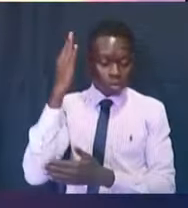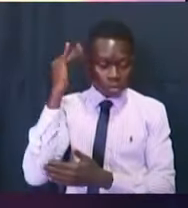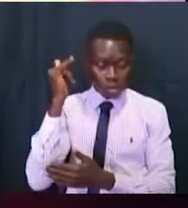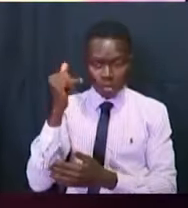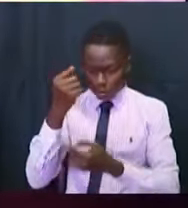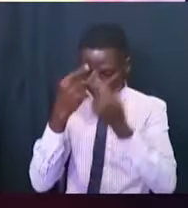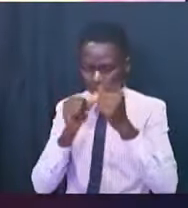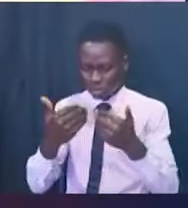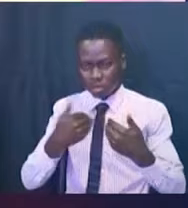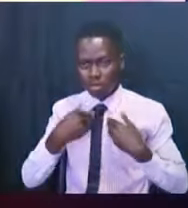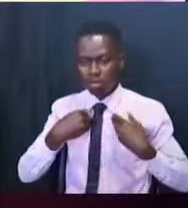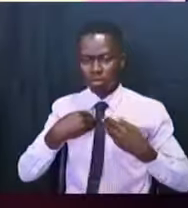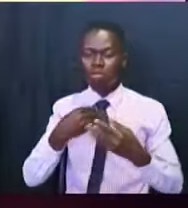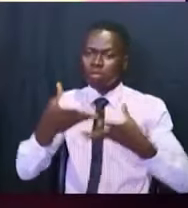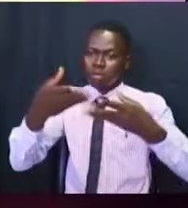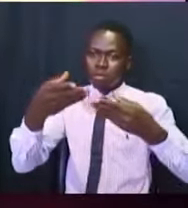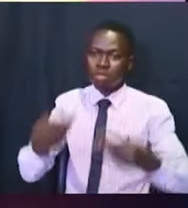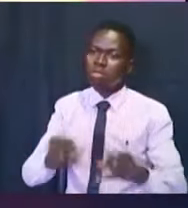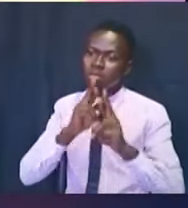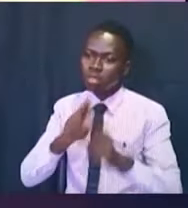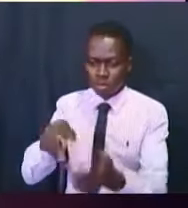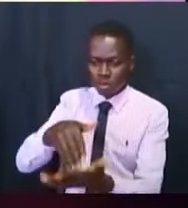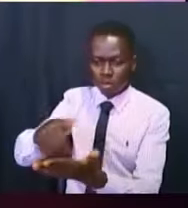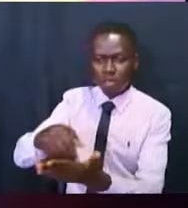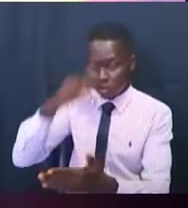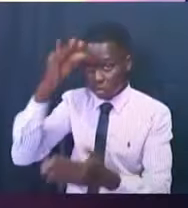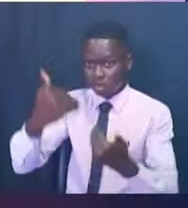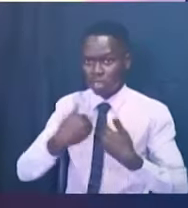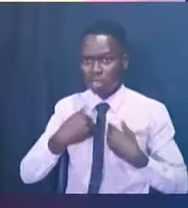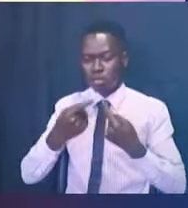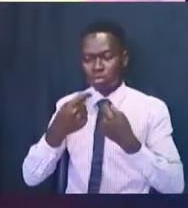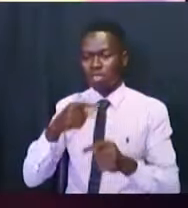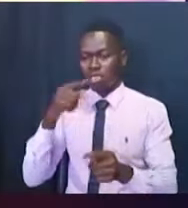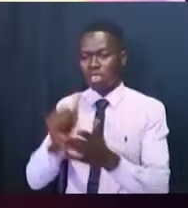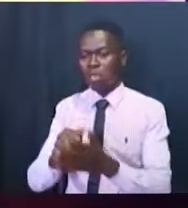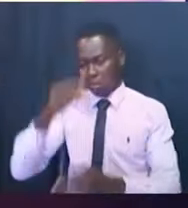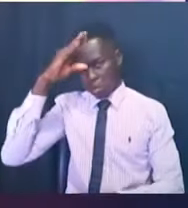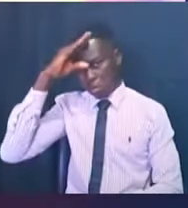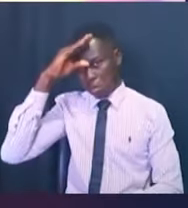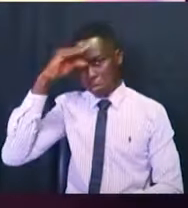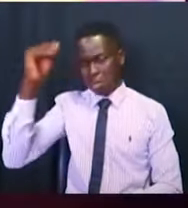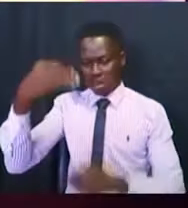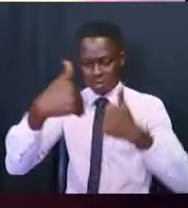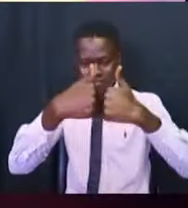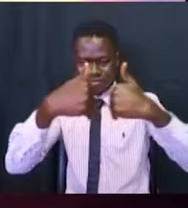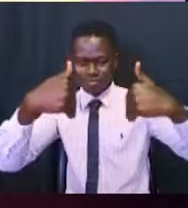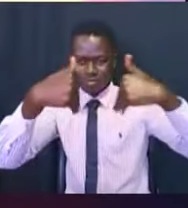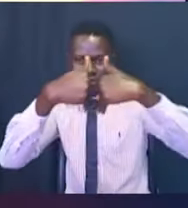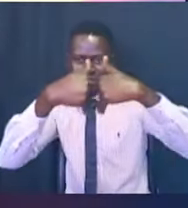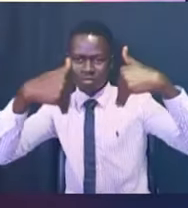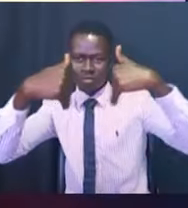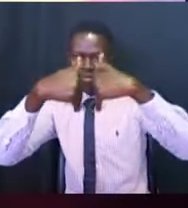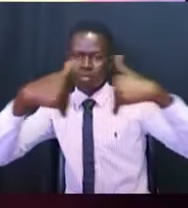of weakness man has, they tend to make laws to shield those kind of weakness. And so man is departing and departing away